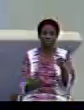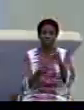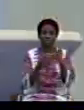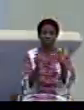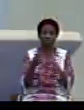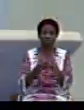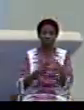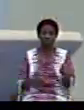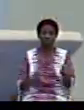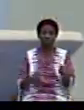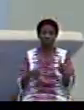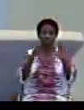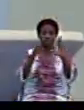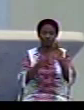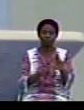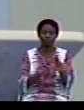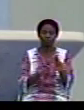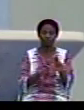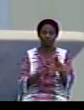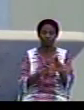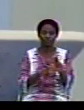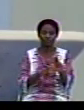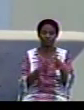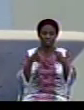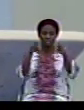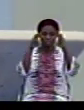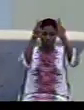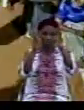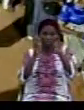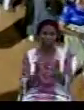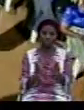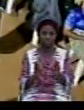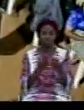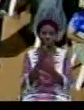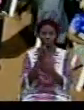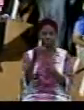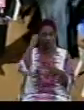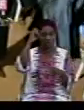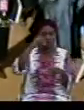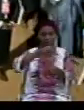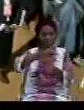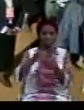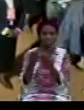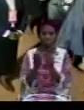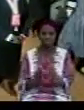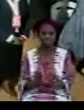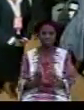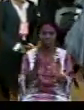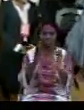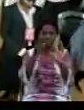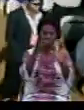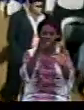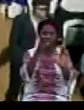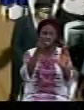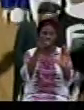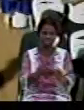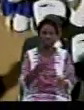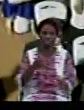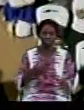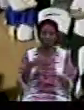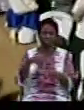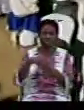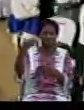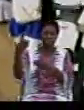his anointed servant. Join me in welcoming to the pulpit